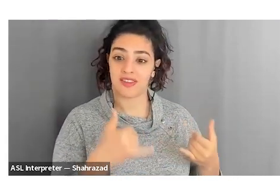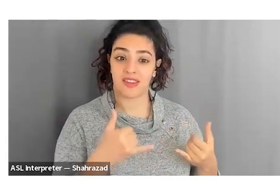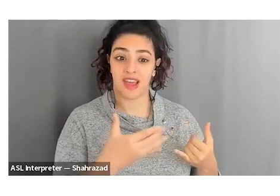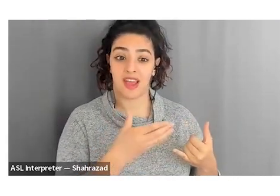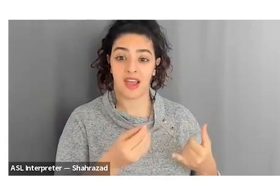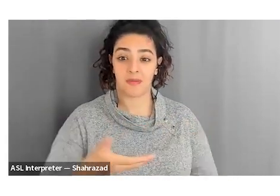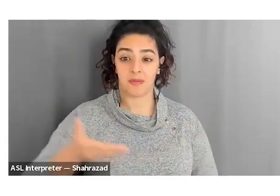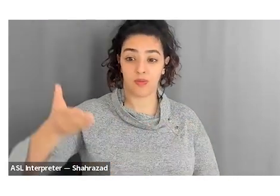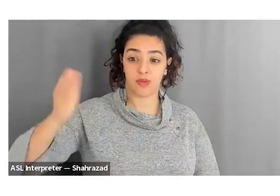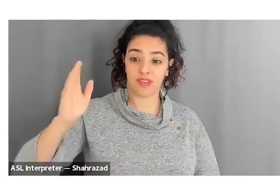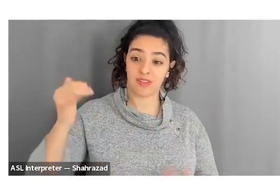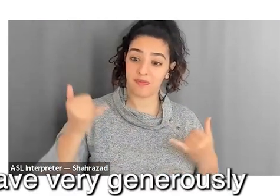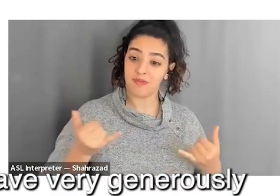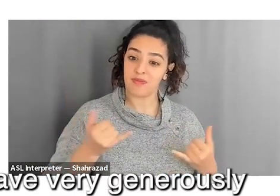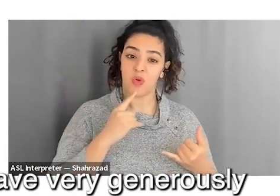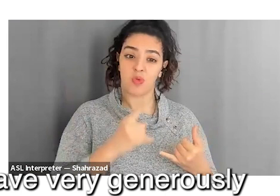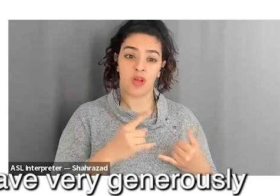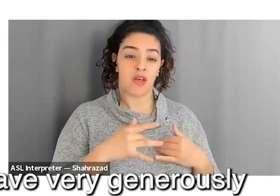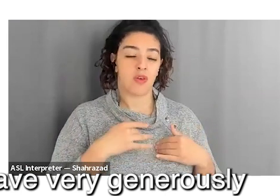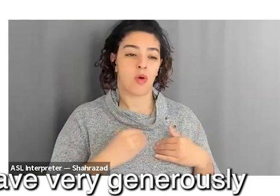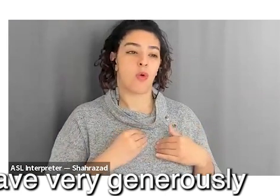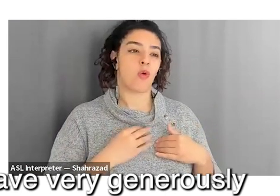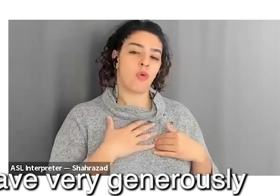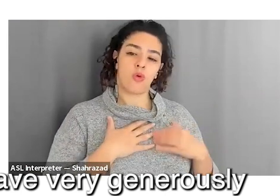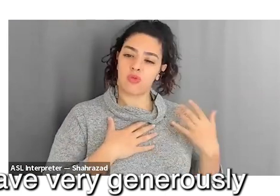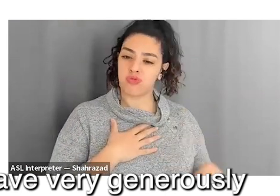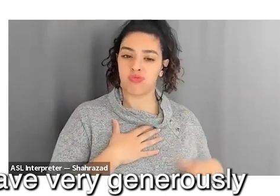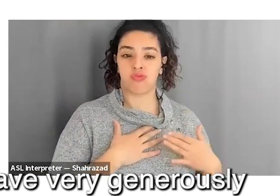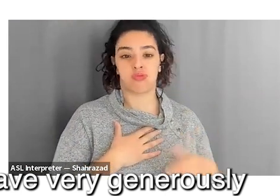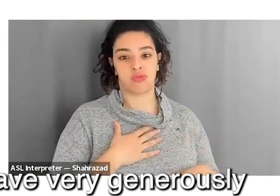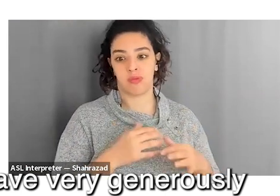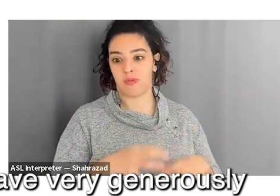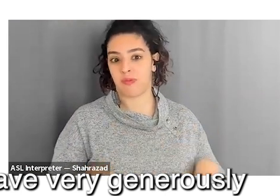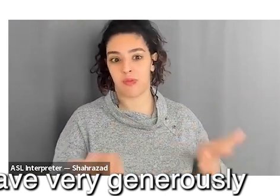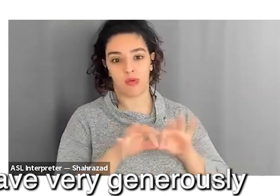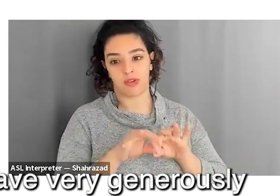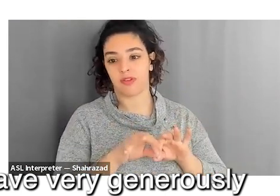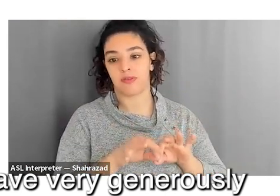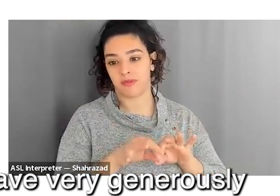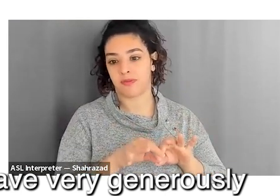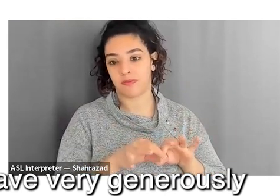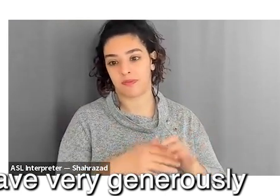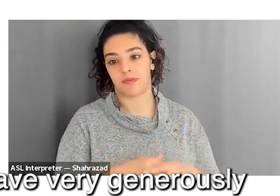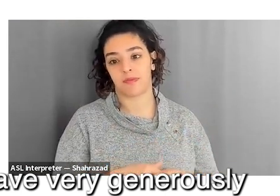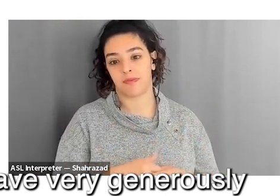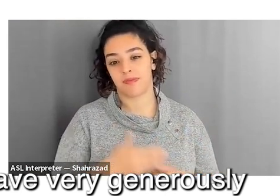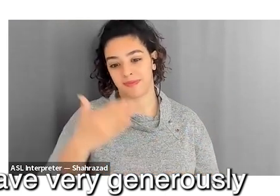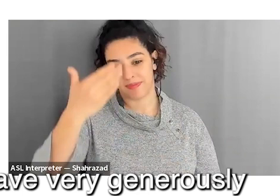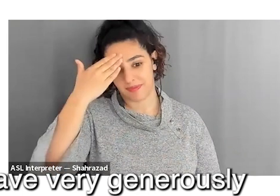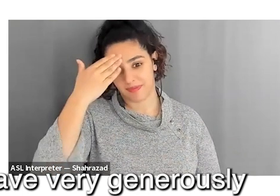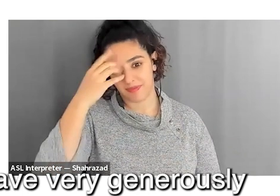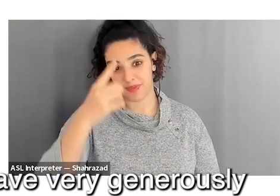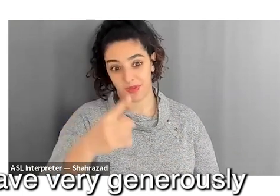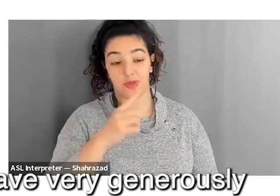today. So inspiring, so important. As you know, you have very generously schooled